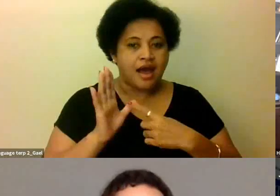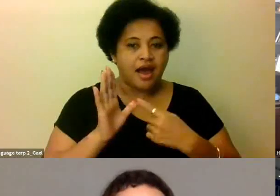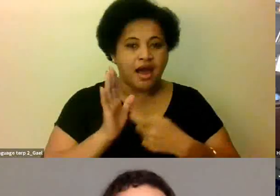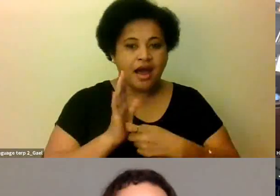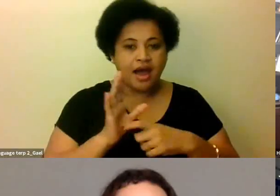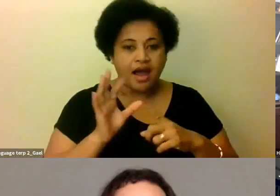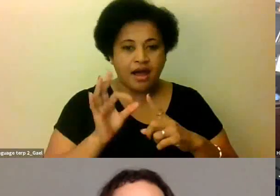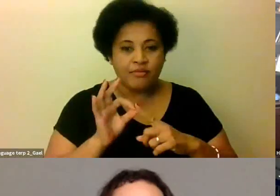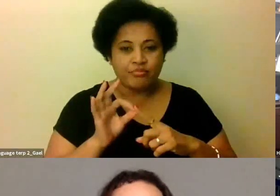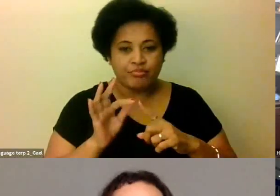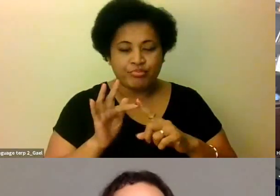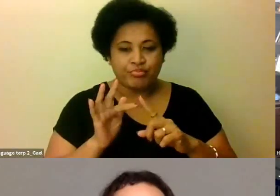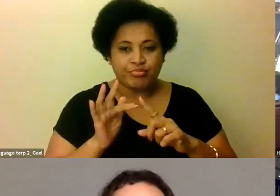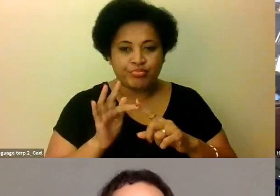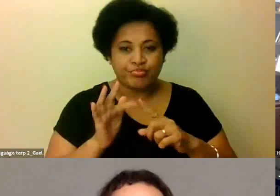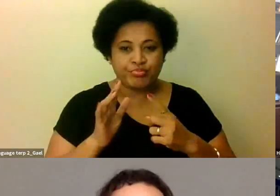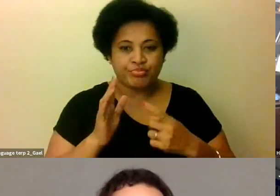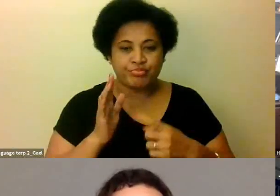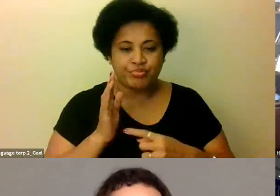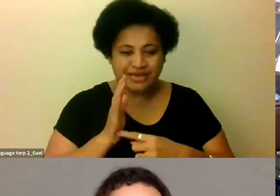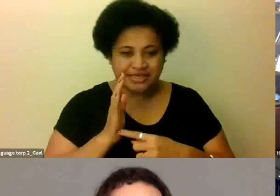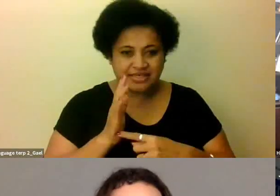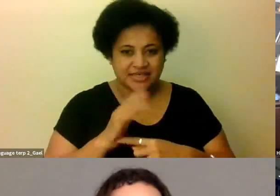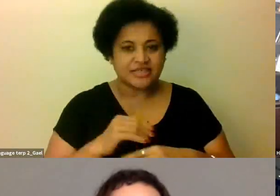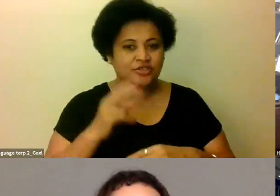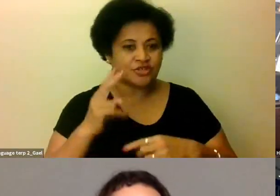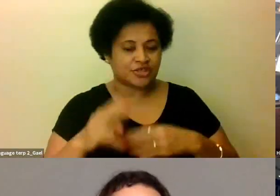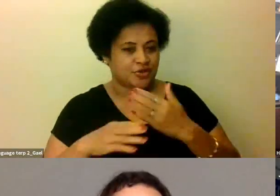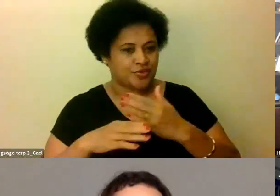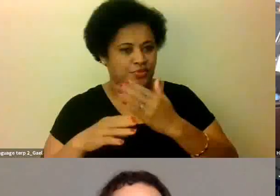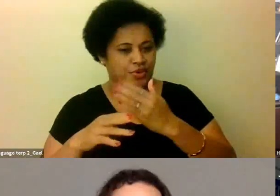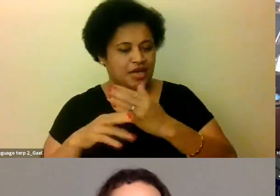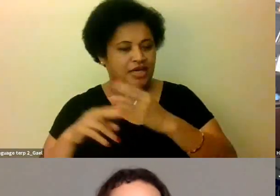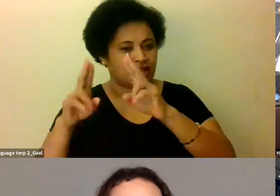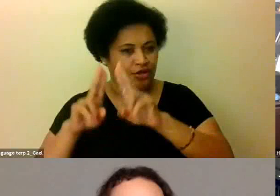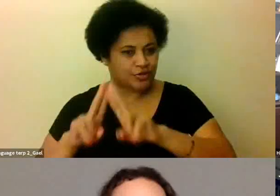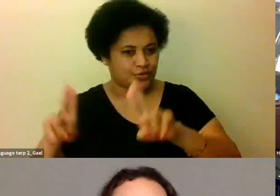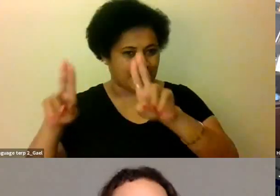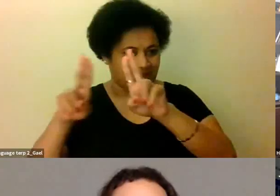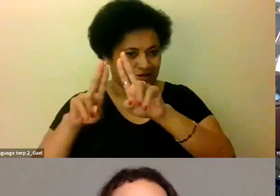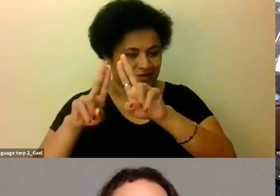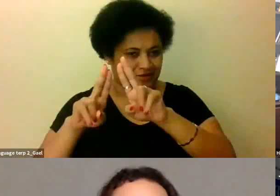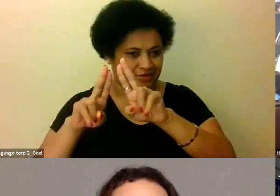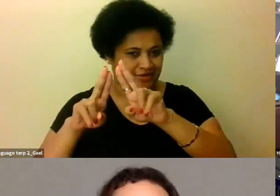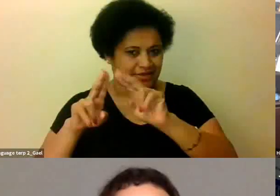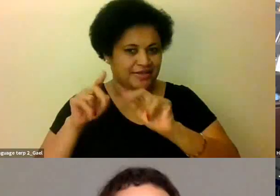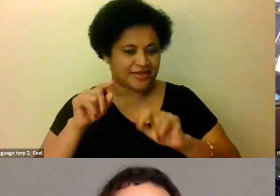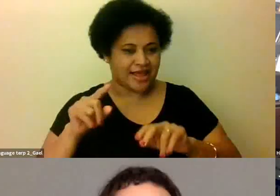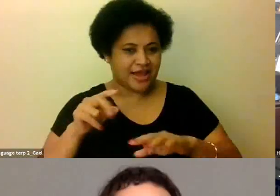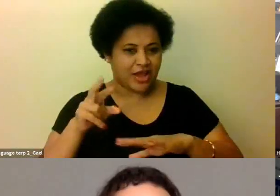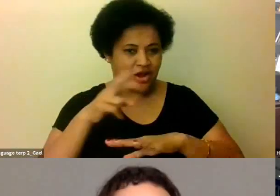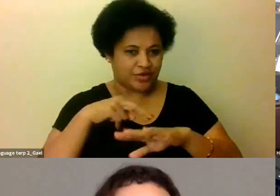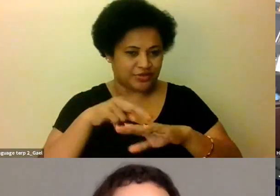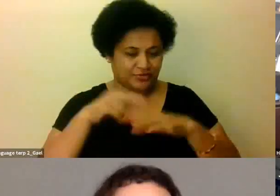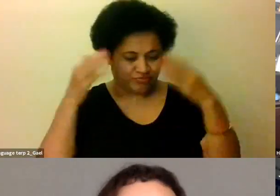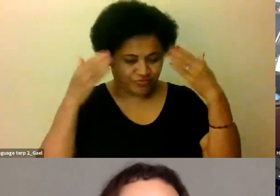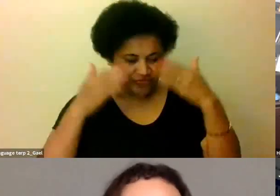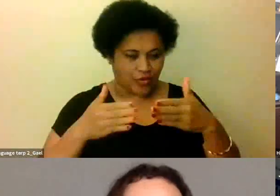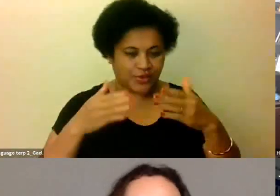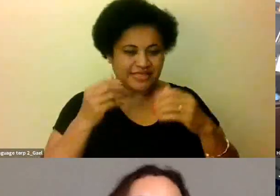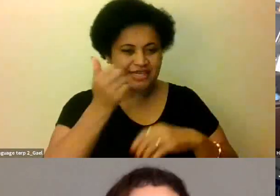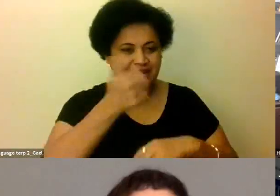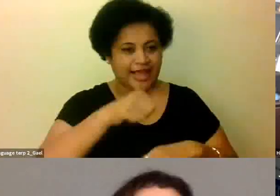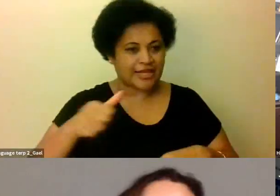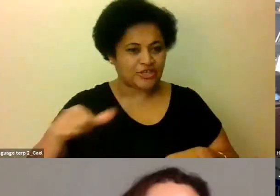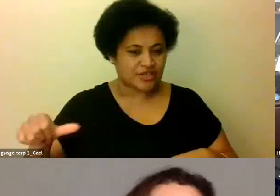rights specialist at the United Nations Development Program, a regional center for Asia and the Pacific.